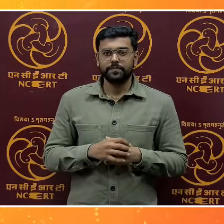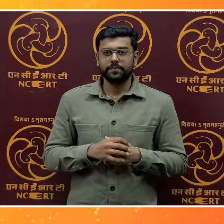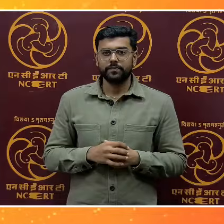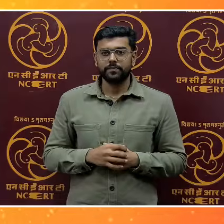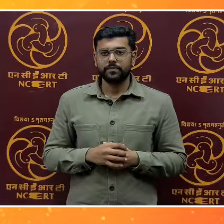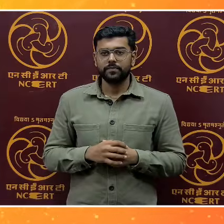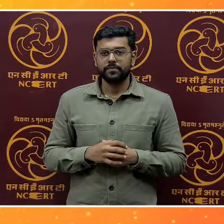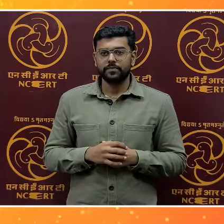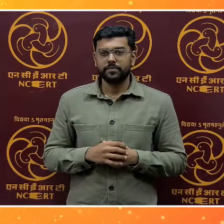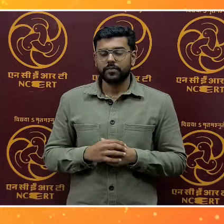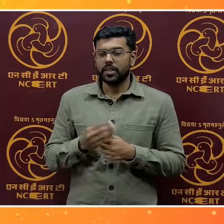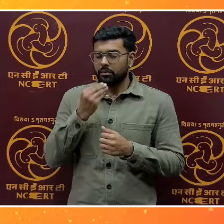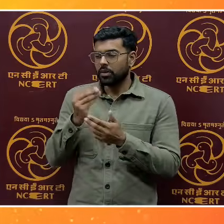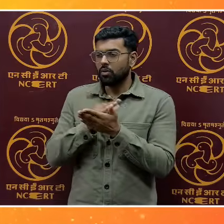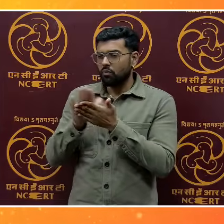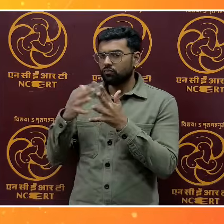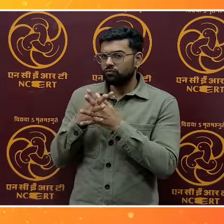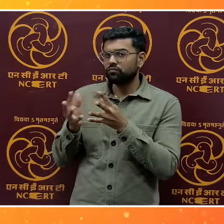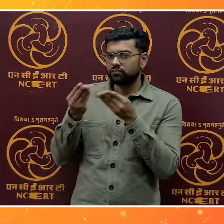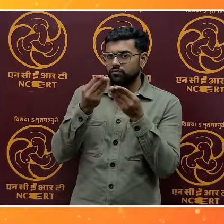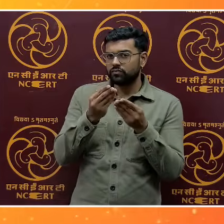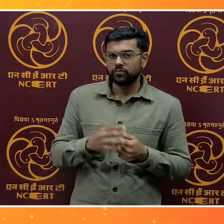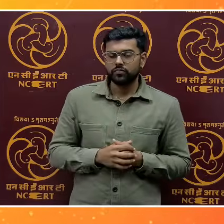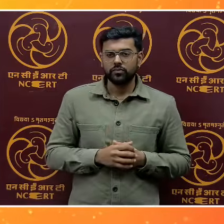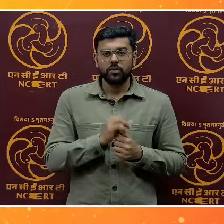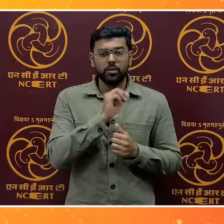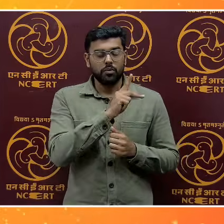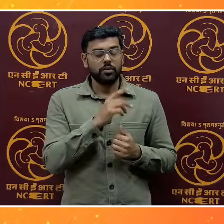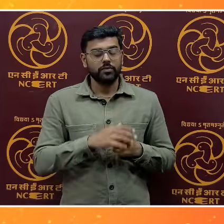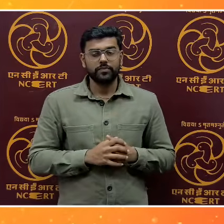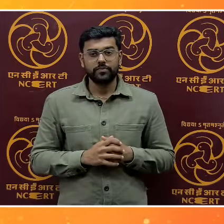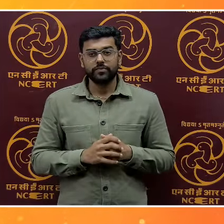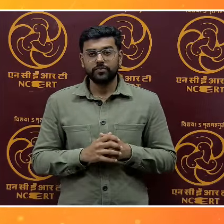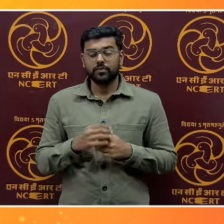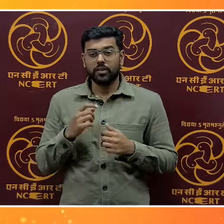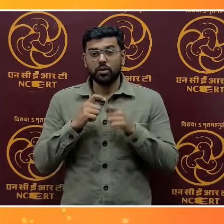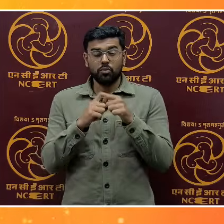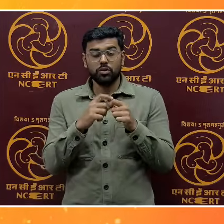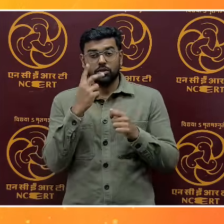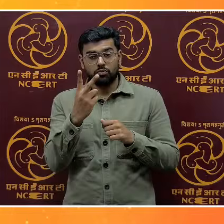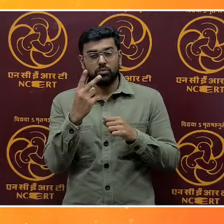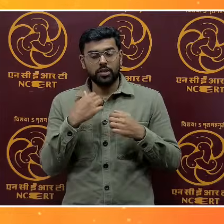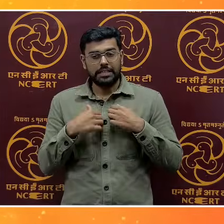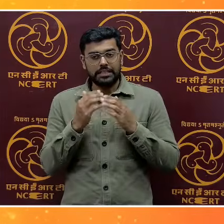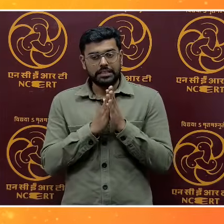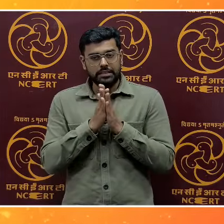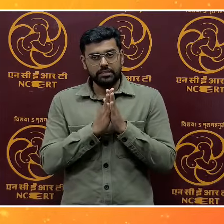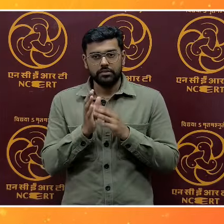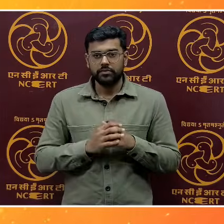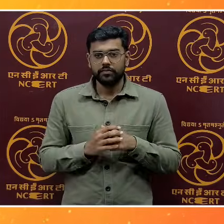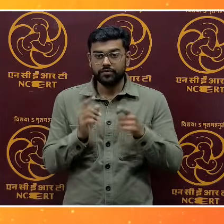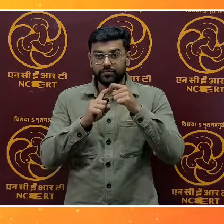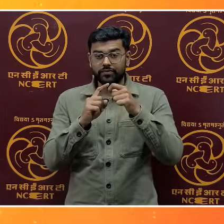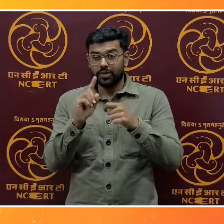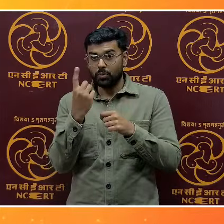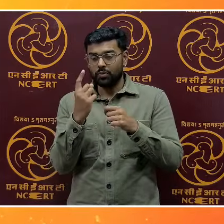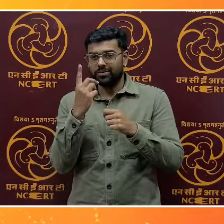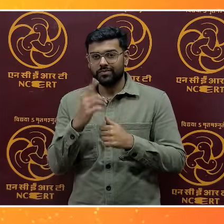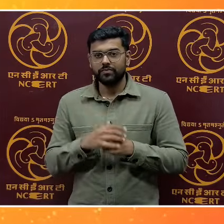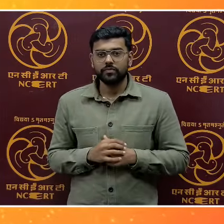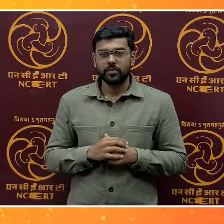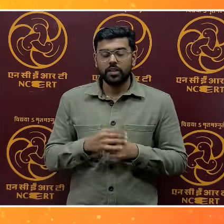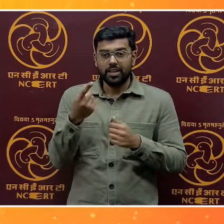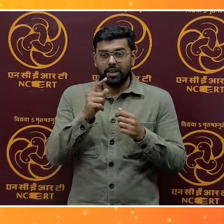Ma'am, would you like to give some homework? Sure. There are two interesting questions, children. First one is, find the volume of a sphere